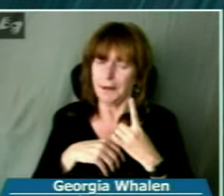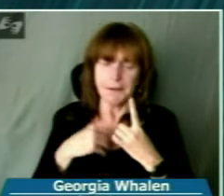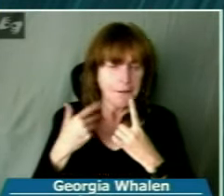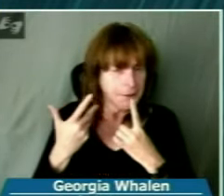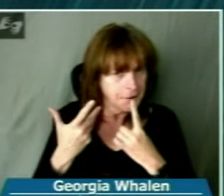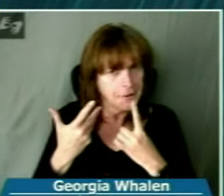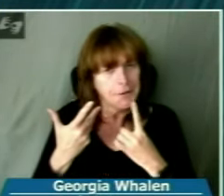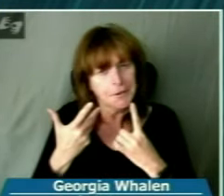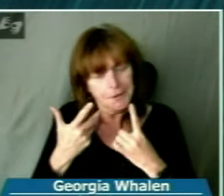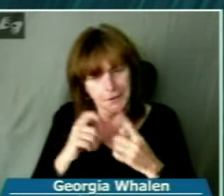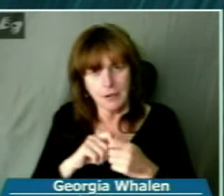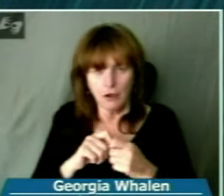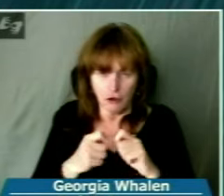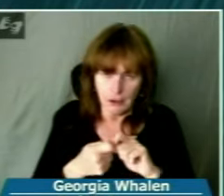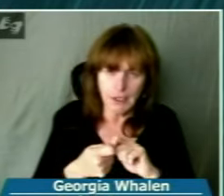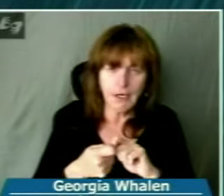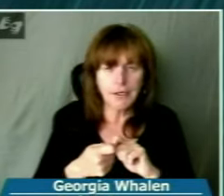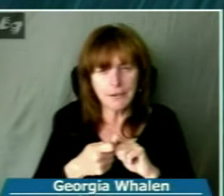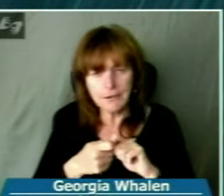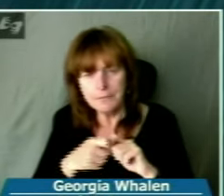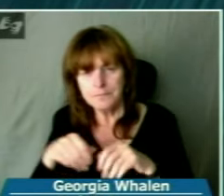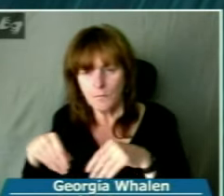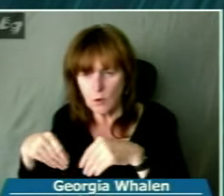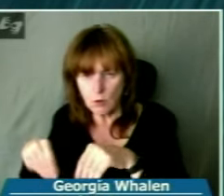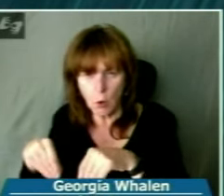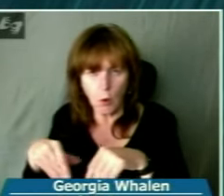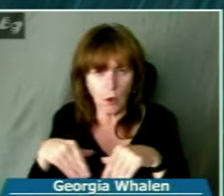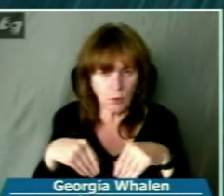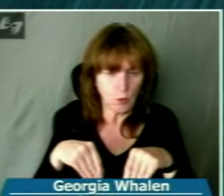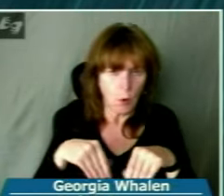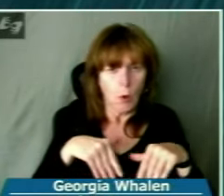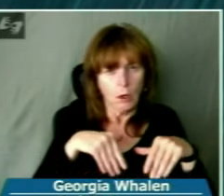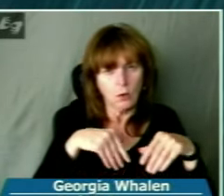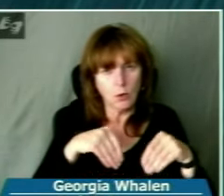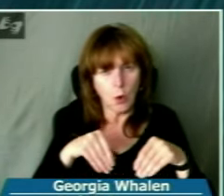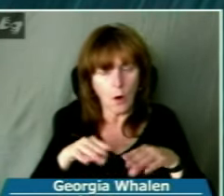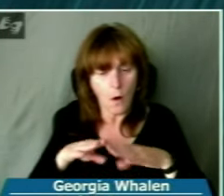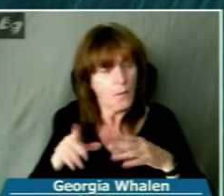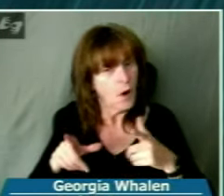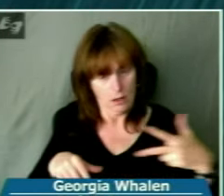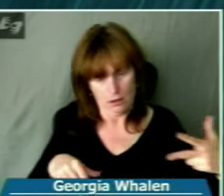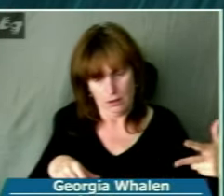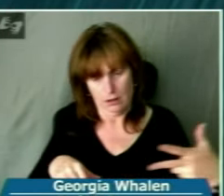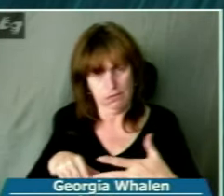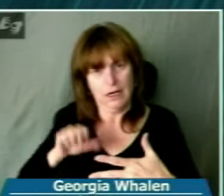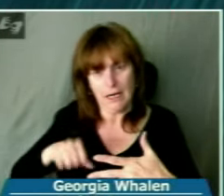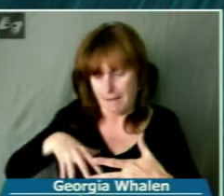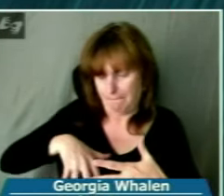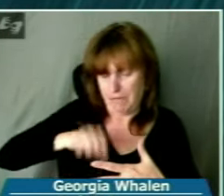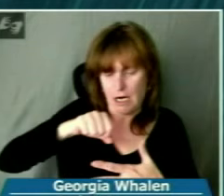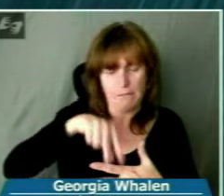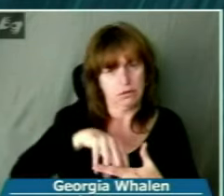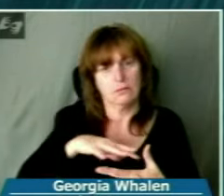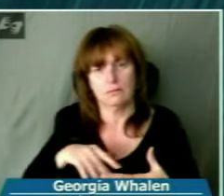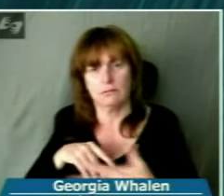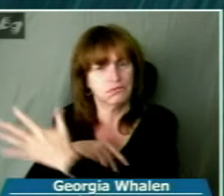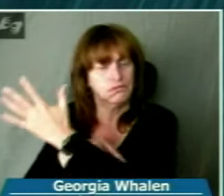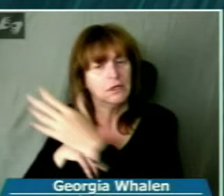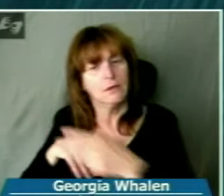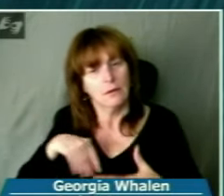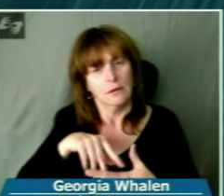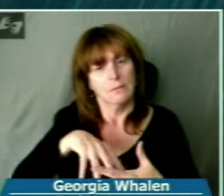of retail starting to open a little bit and provide some curbside services, if they so choose to, is we are going